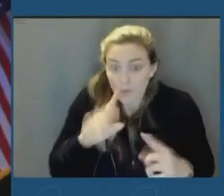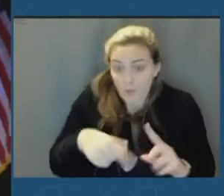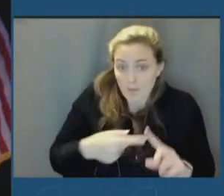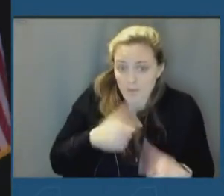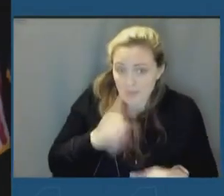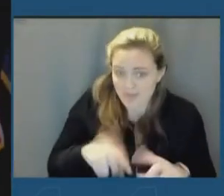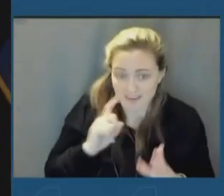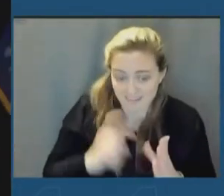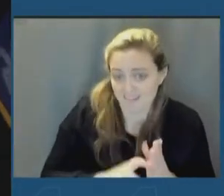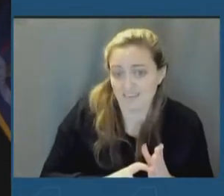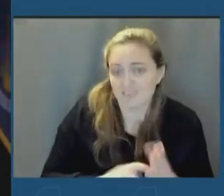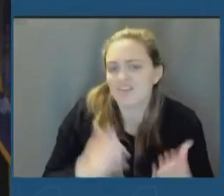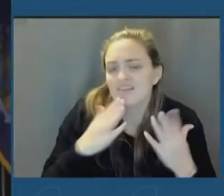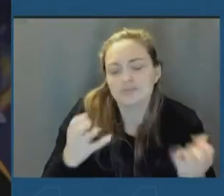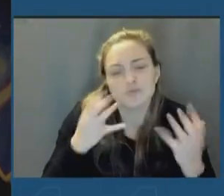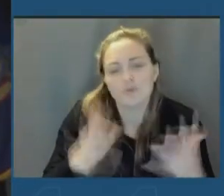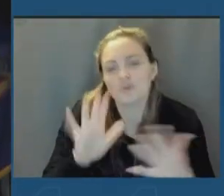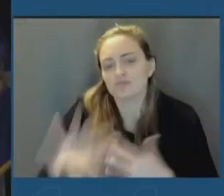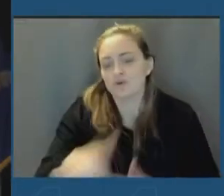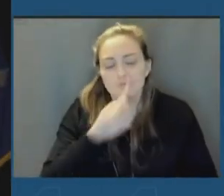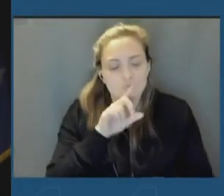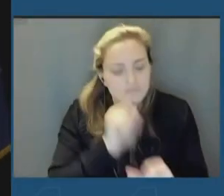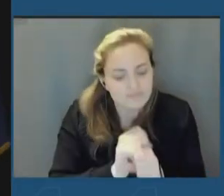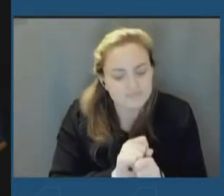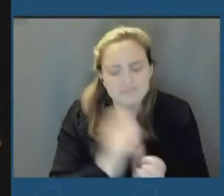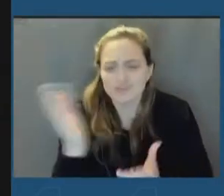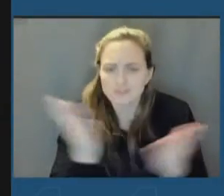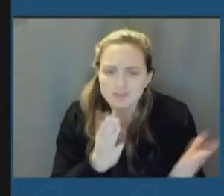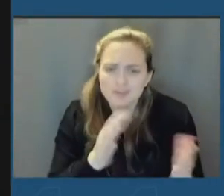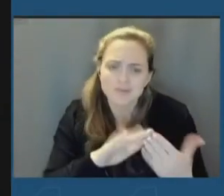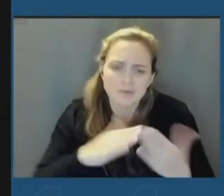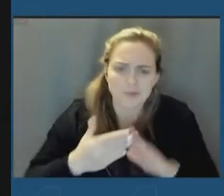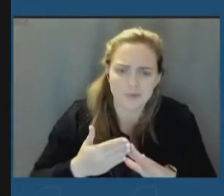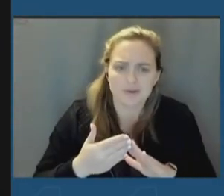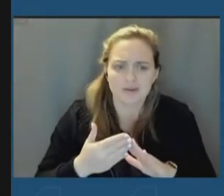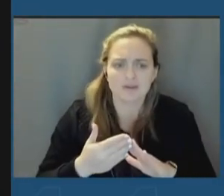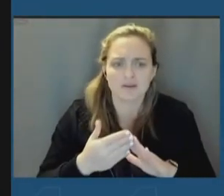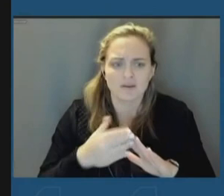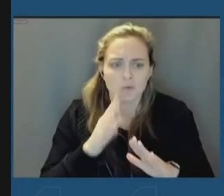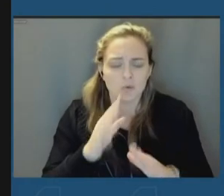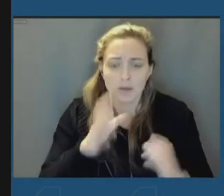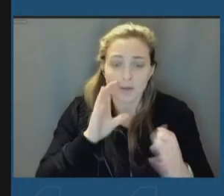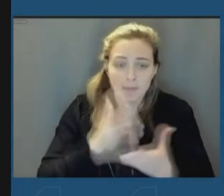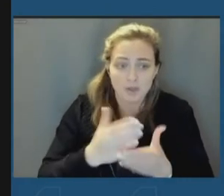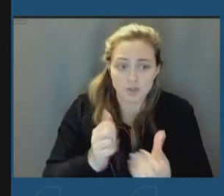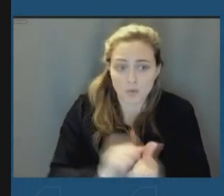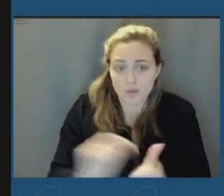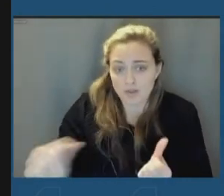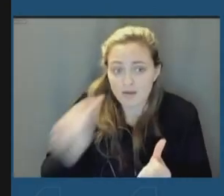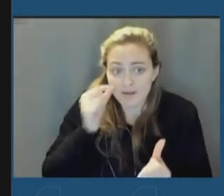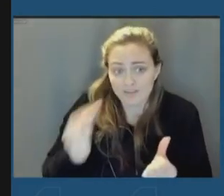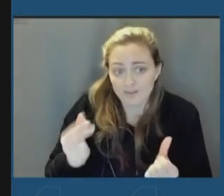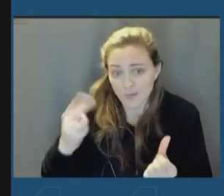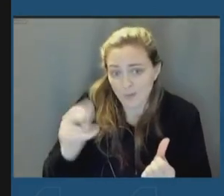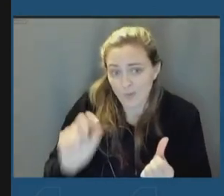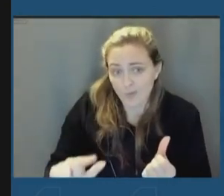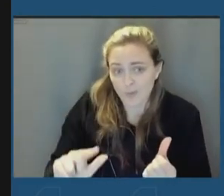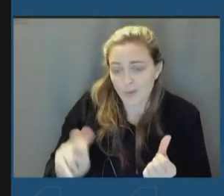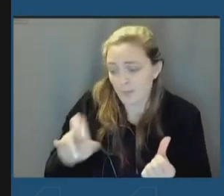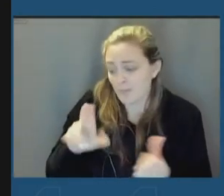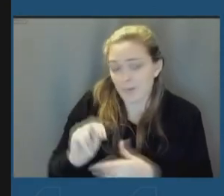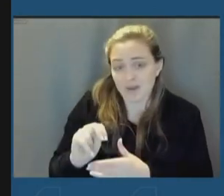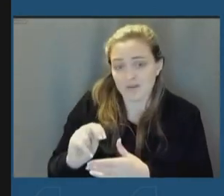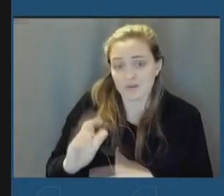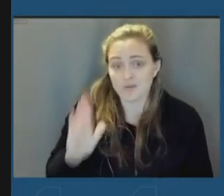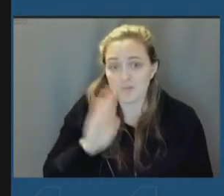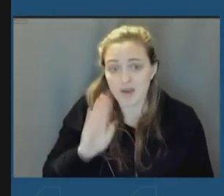acknowledge. Thank you so much for your dedication to this service and the community. We're going to take a picture with Governor Hochul and Byron Brown and Mark